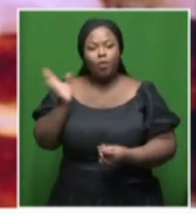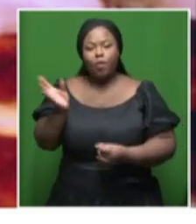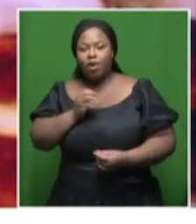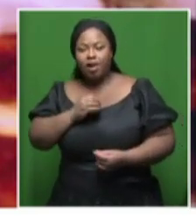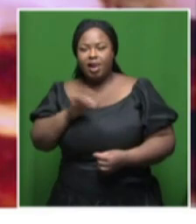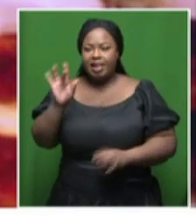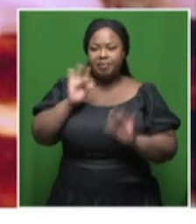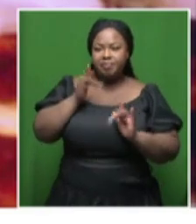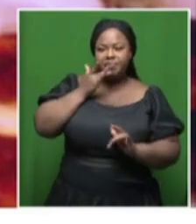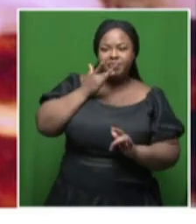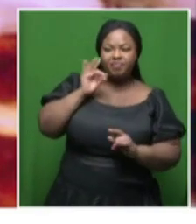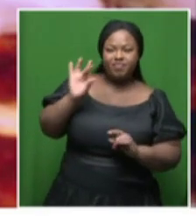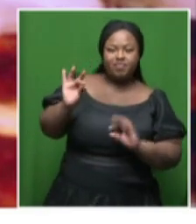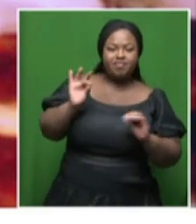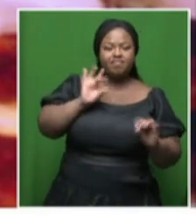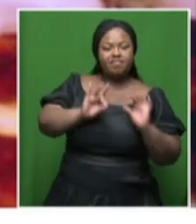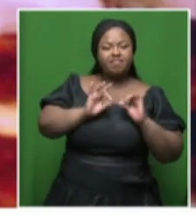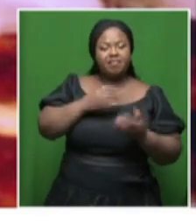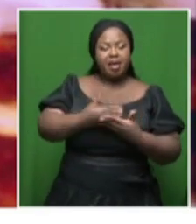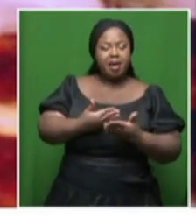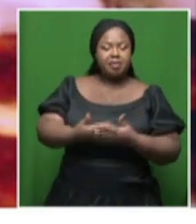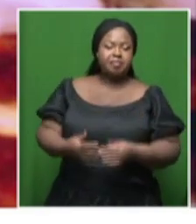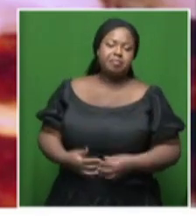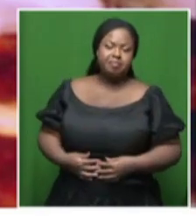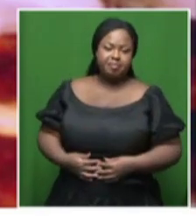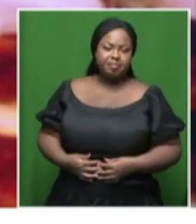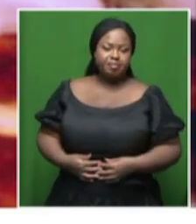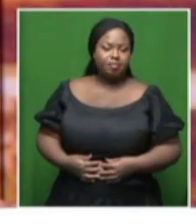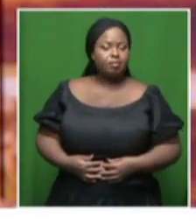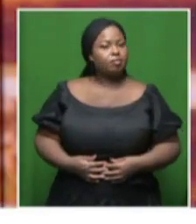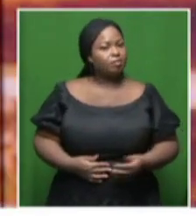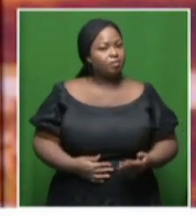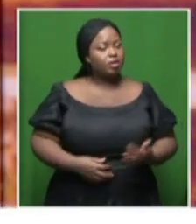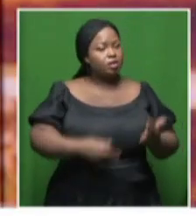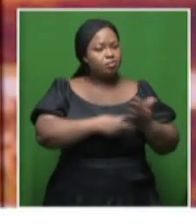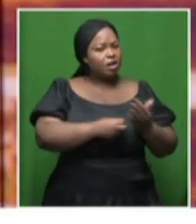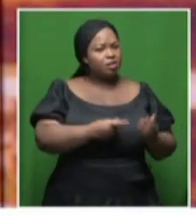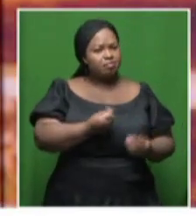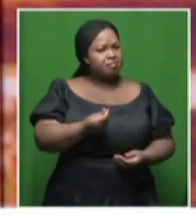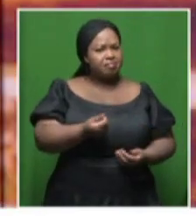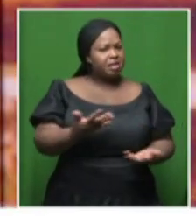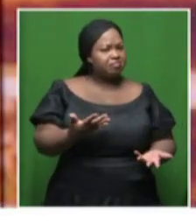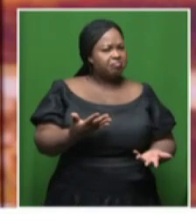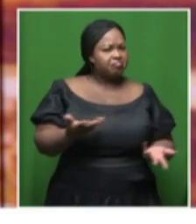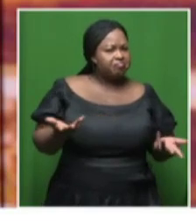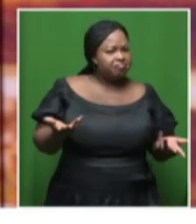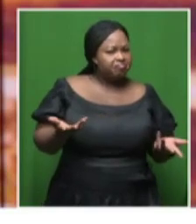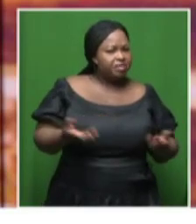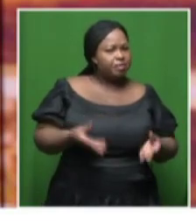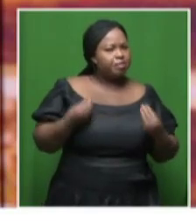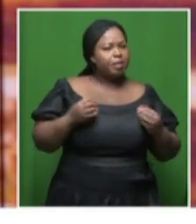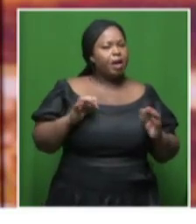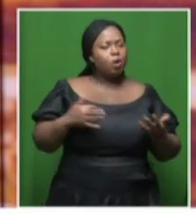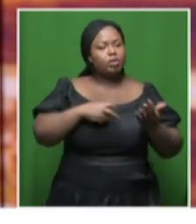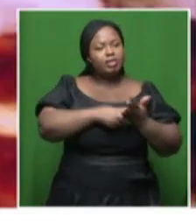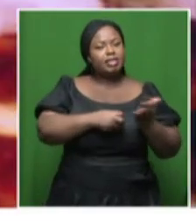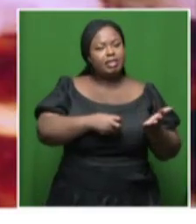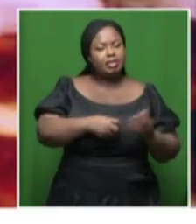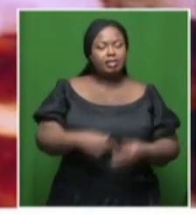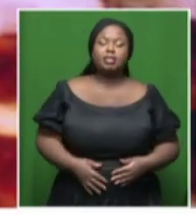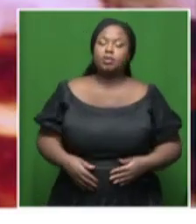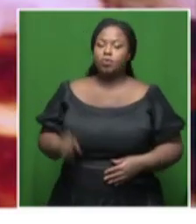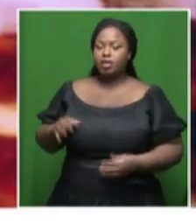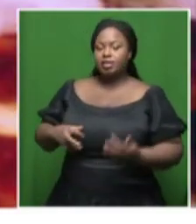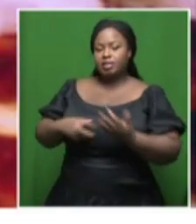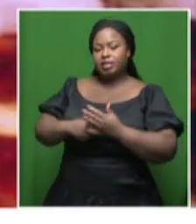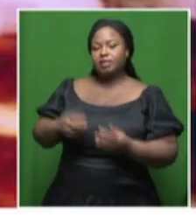must have something, you know, that they would want to eat. Yeah. Ticket prices, how do people get a hold of tickets? Talk to us about that. Okay, so ticket